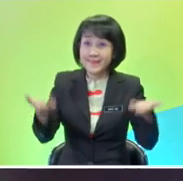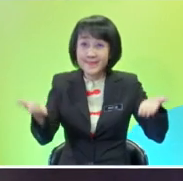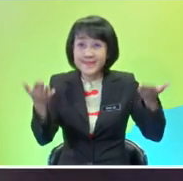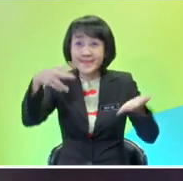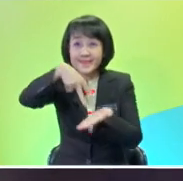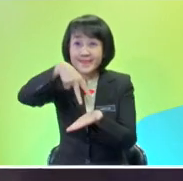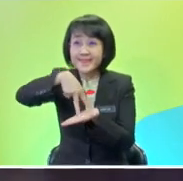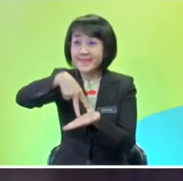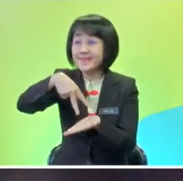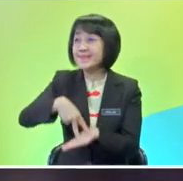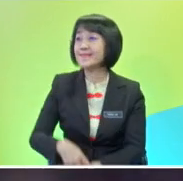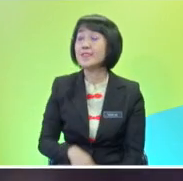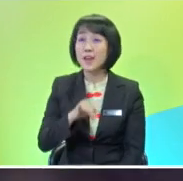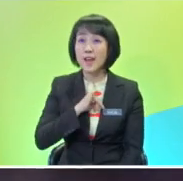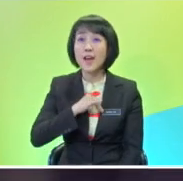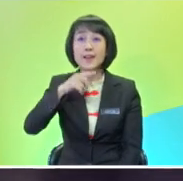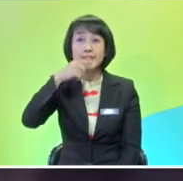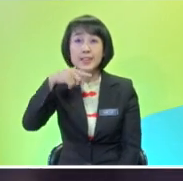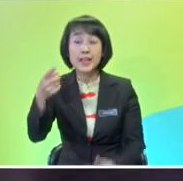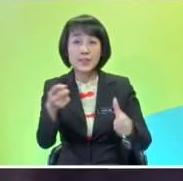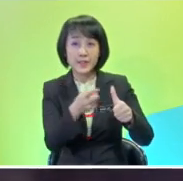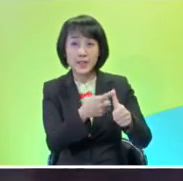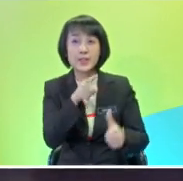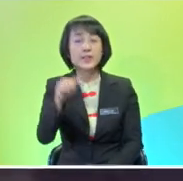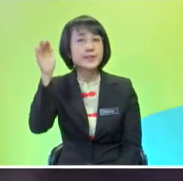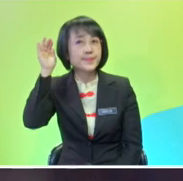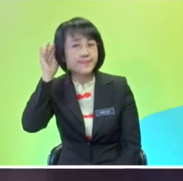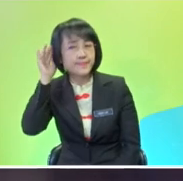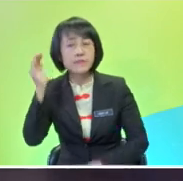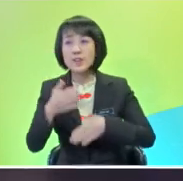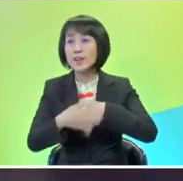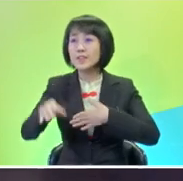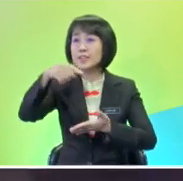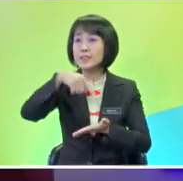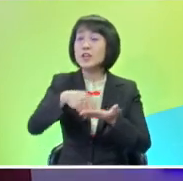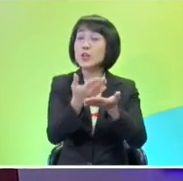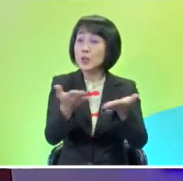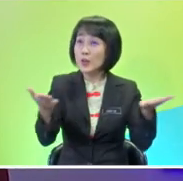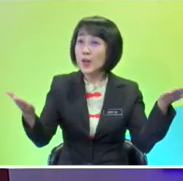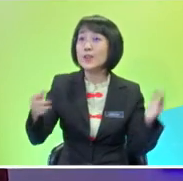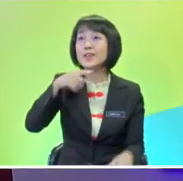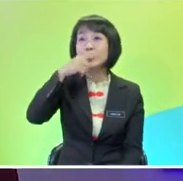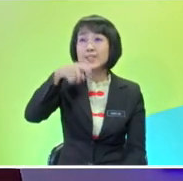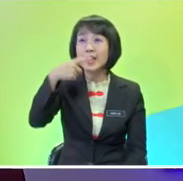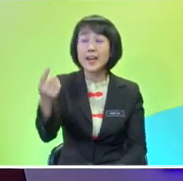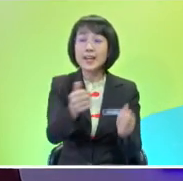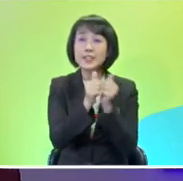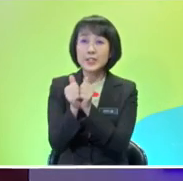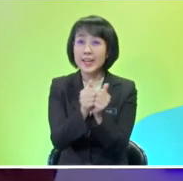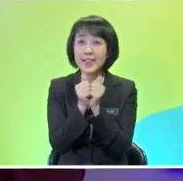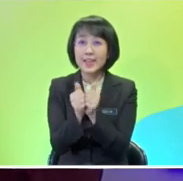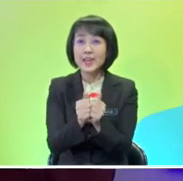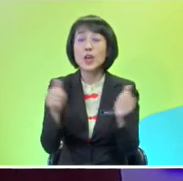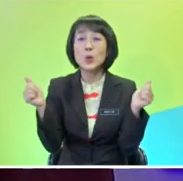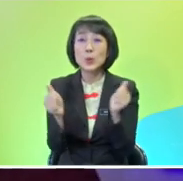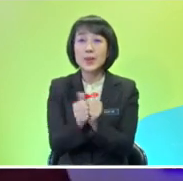I'm going to say it first. Okay. You can listen. And after this, you are going to say it together with the actions. Are